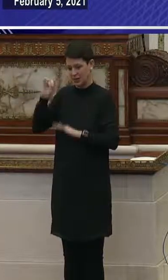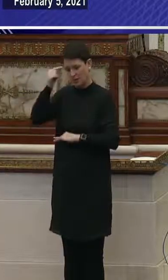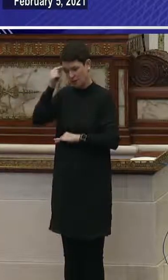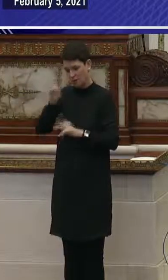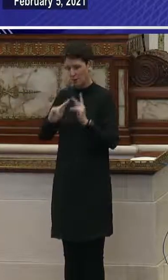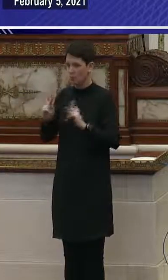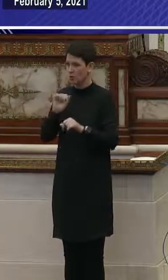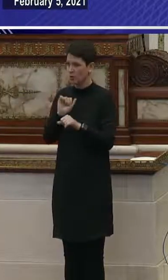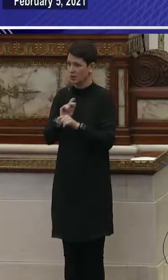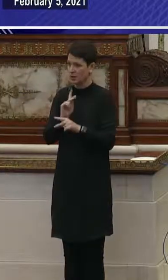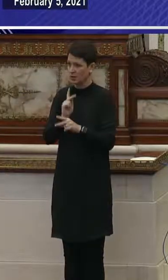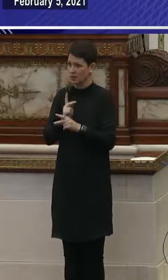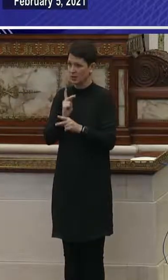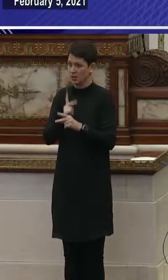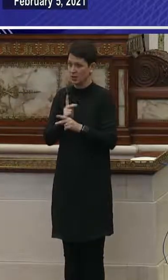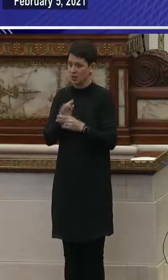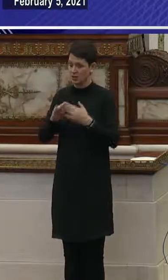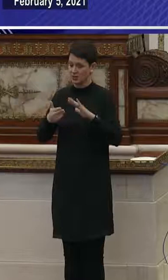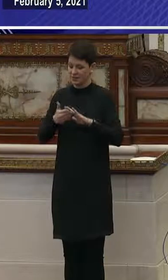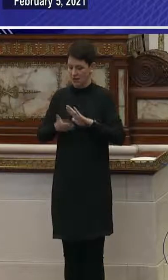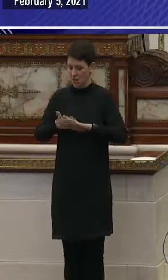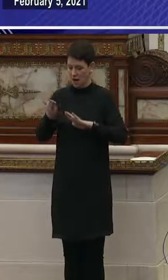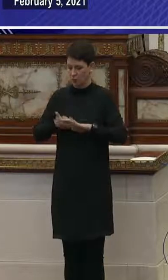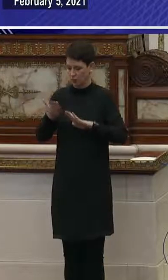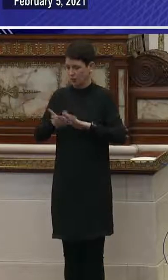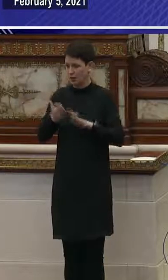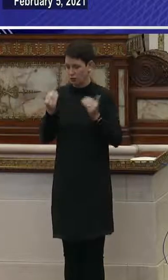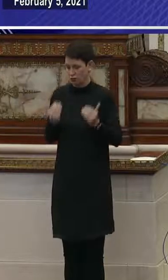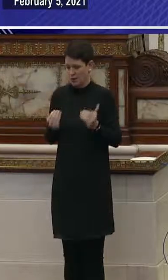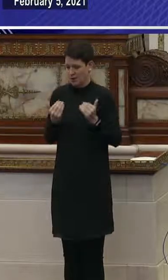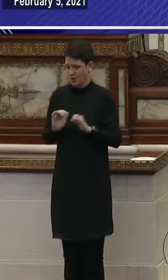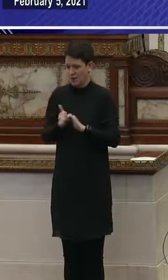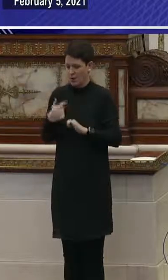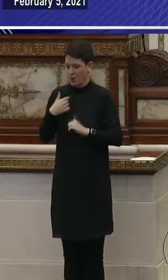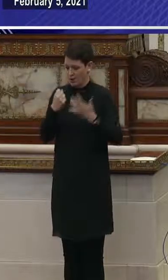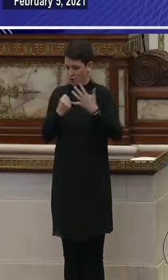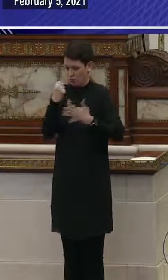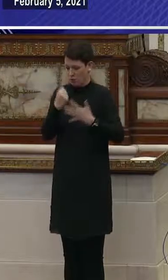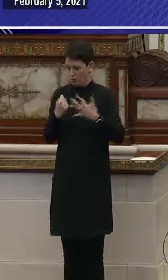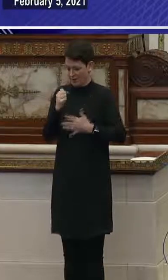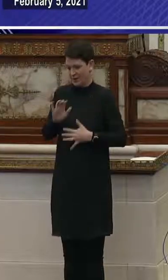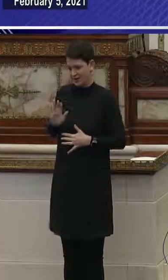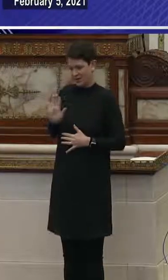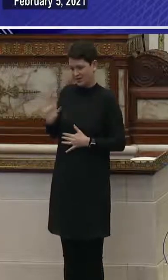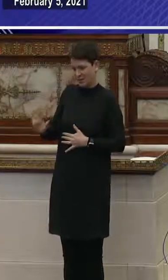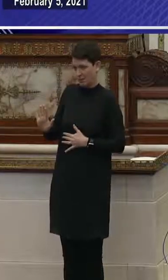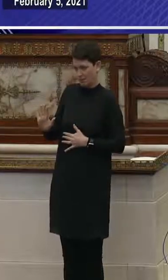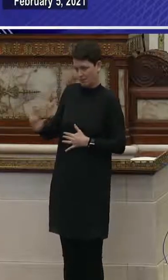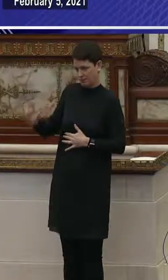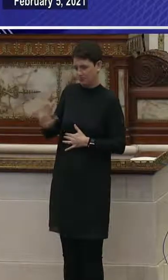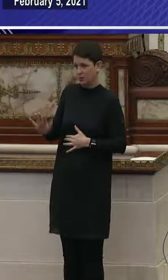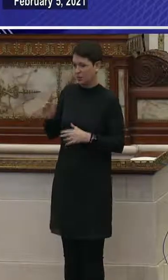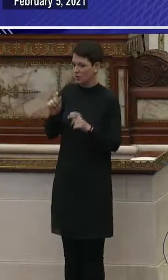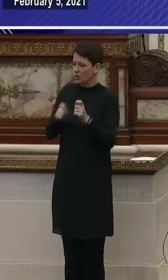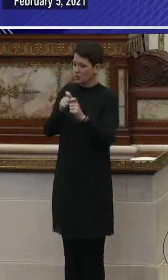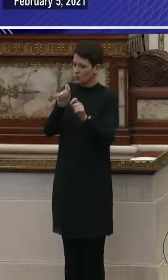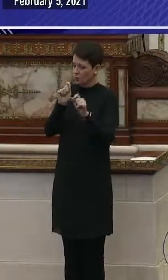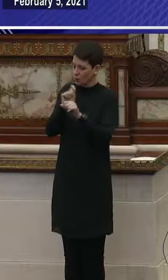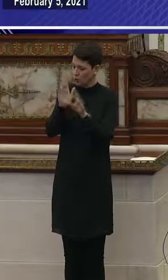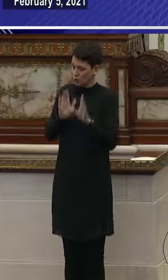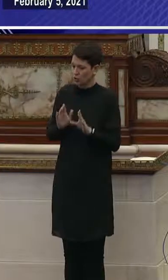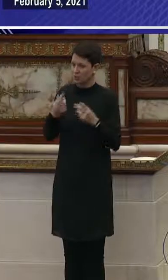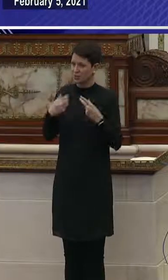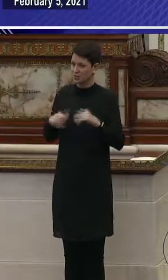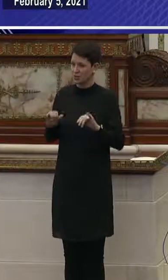who are keeping our city operating in this moment, and how we are prioritizing them, specifically the workers who are